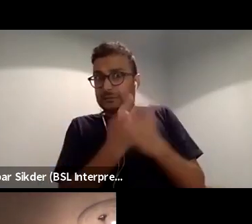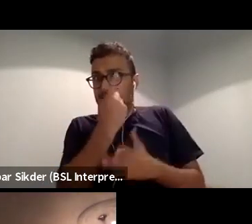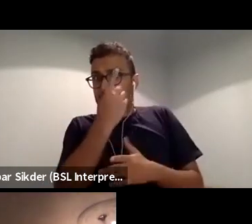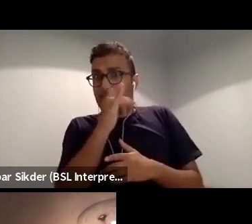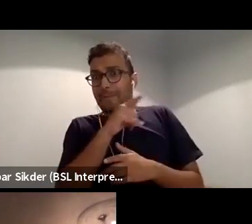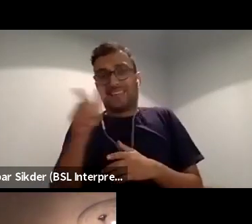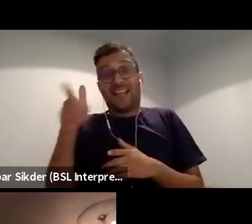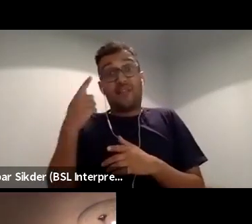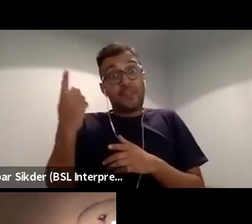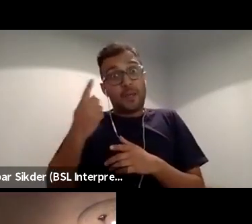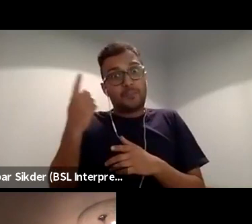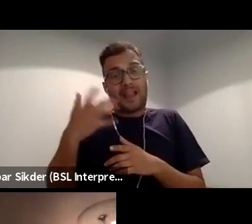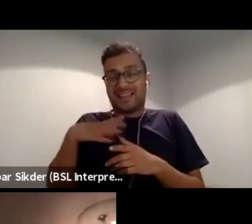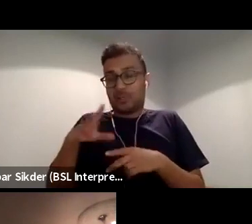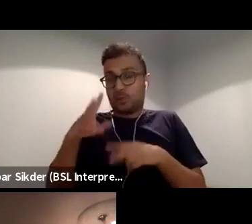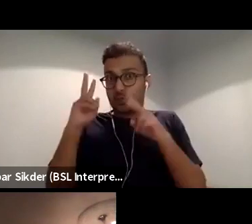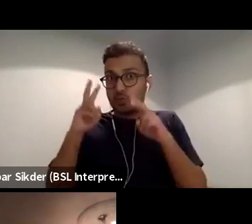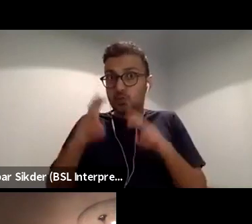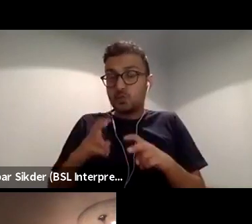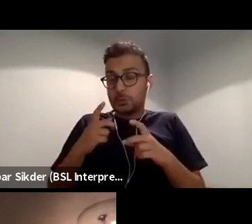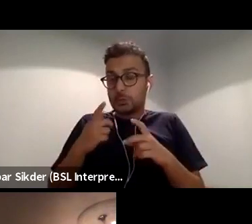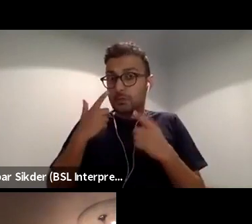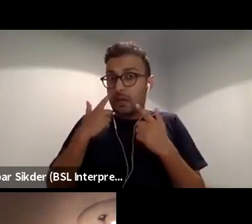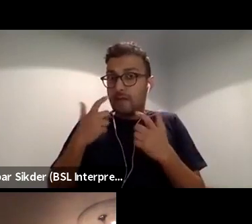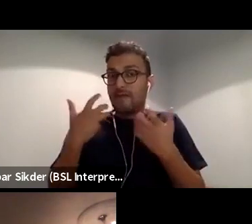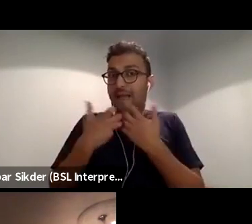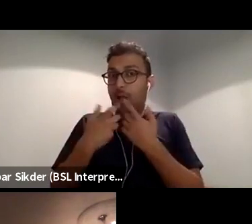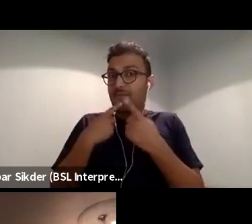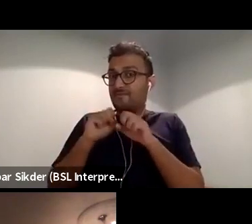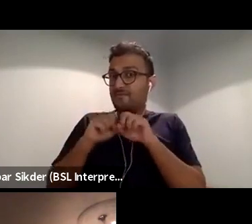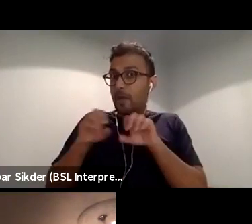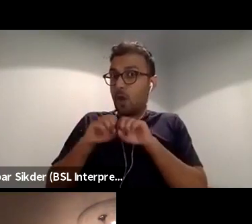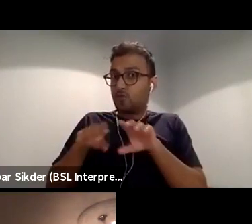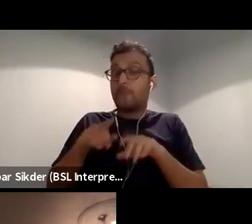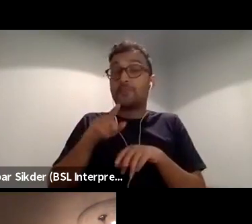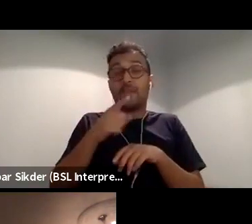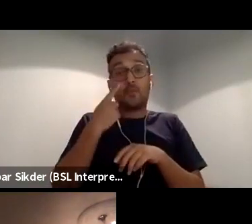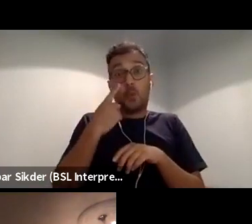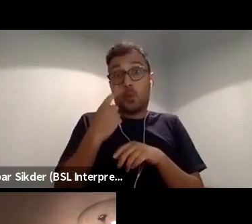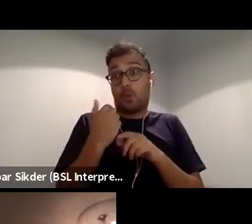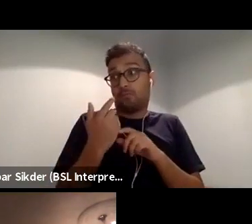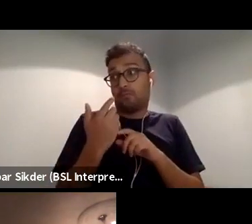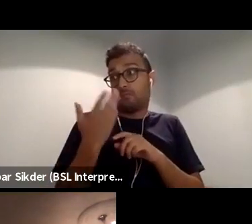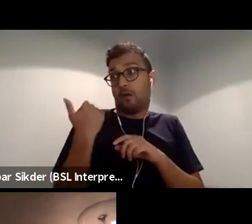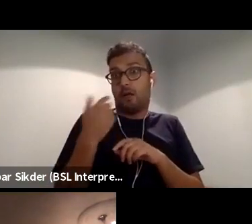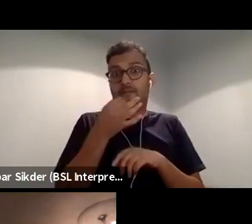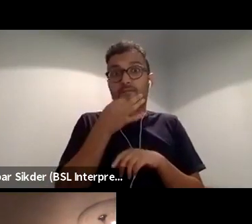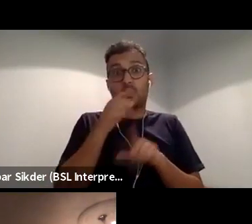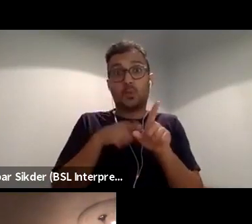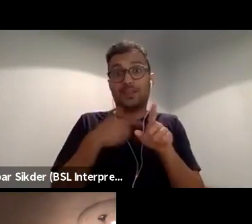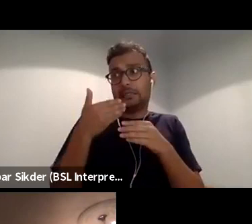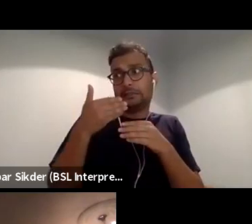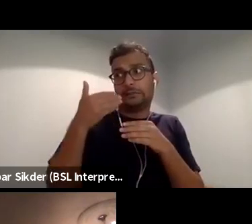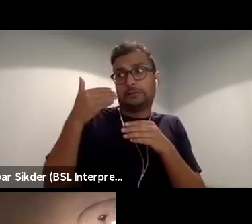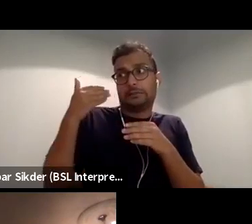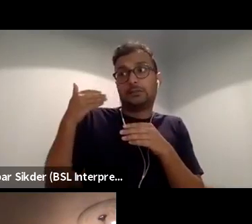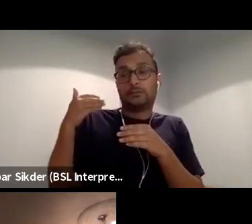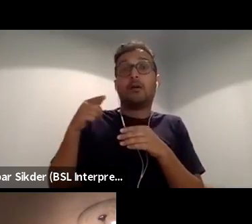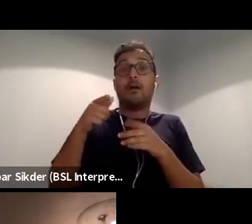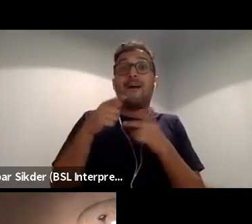last few years, they have generally been slower to offer clarity when a